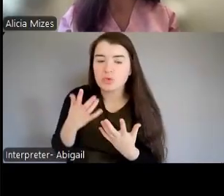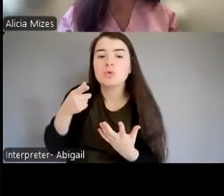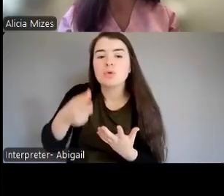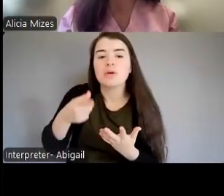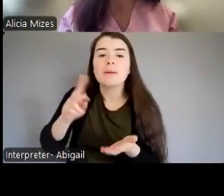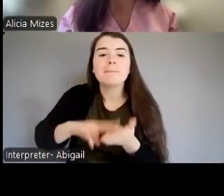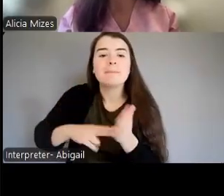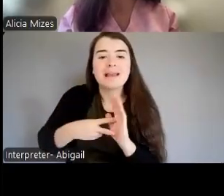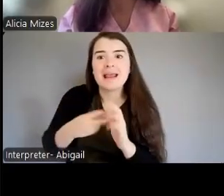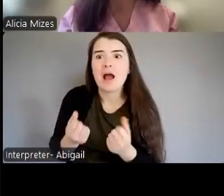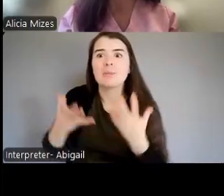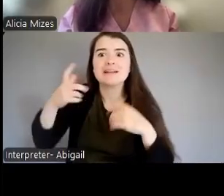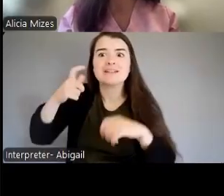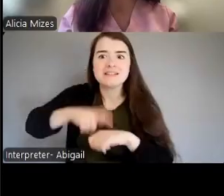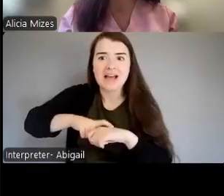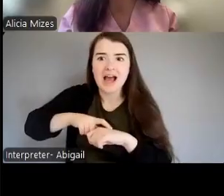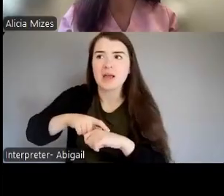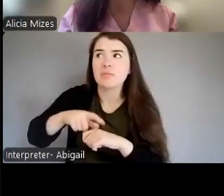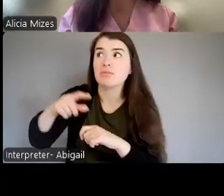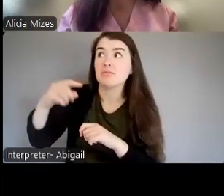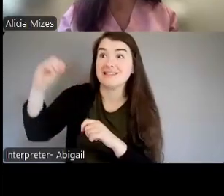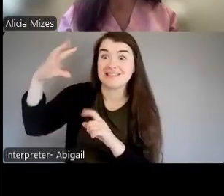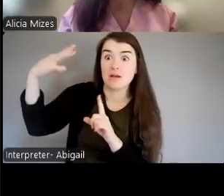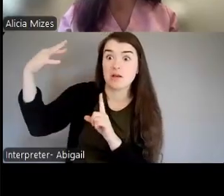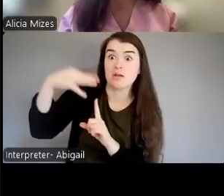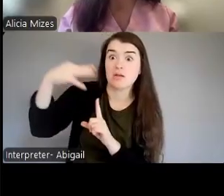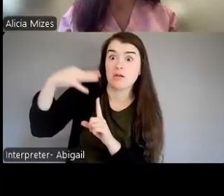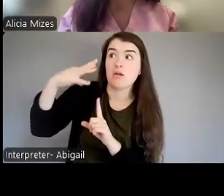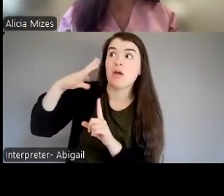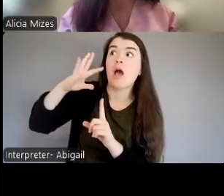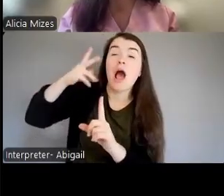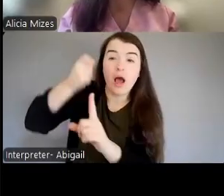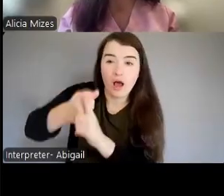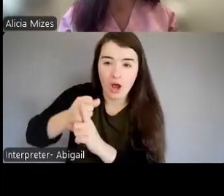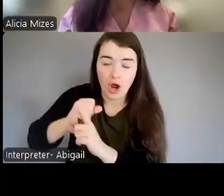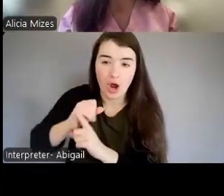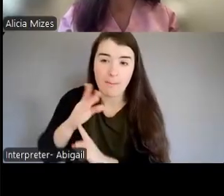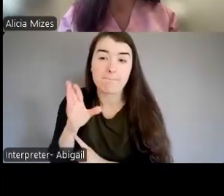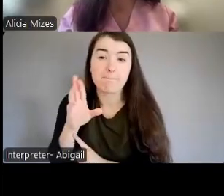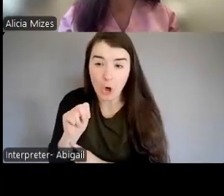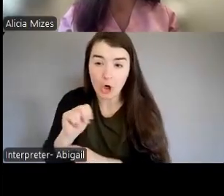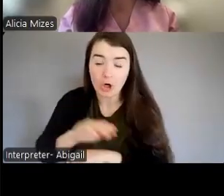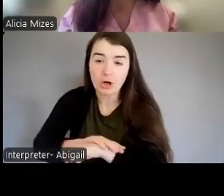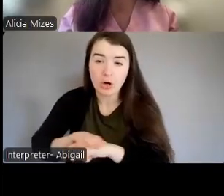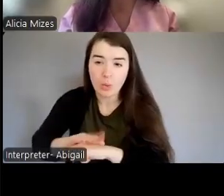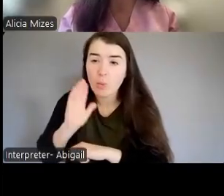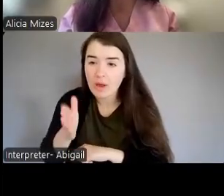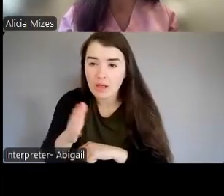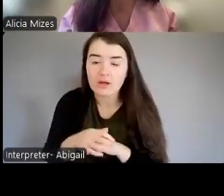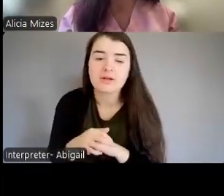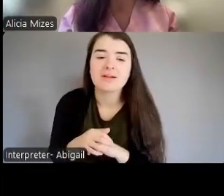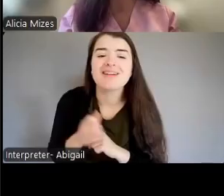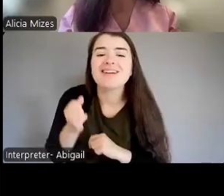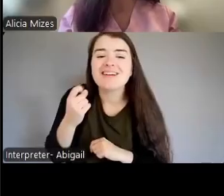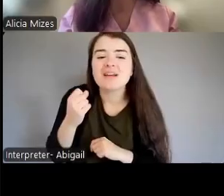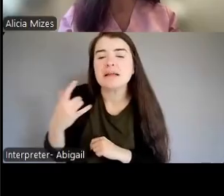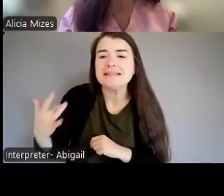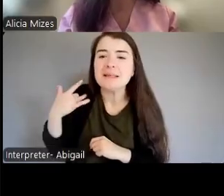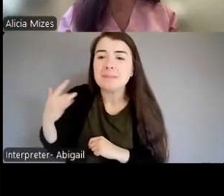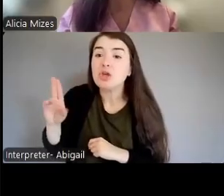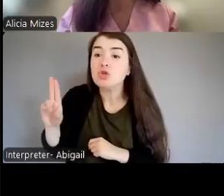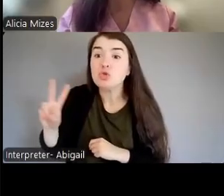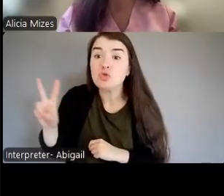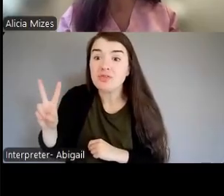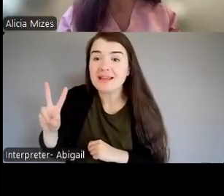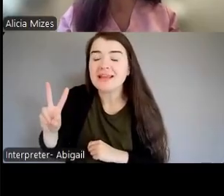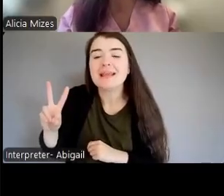sun exposure and the amount of UV radiation that's outside. So the important thing I just wanted to emphasize is it's never really UV zero. I mean, it's never really